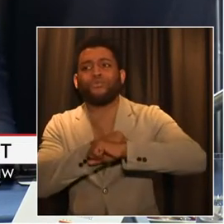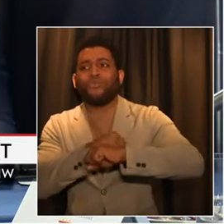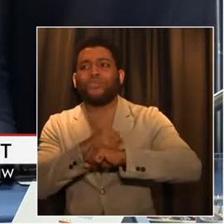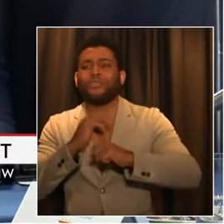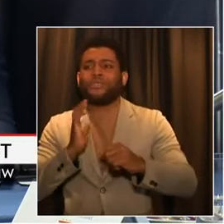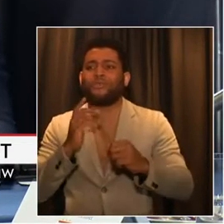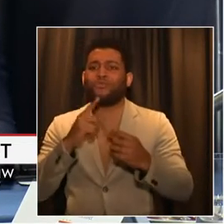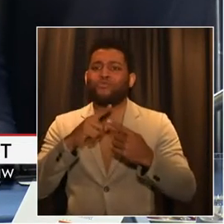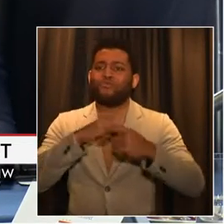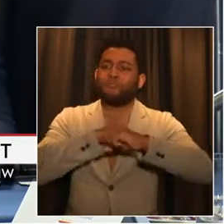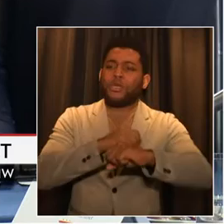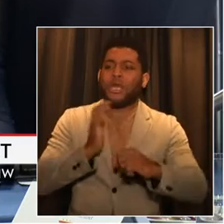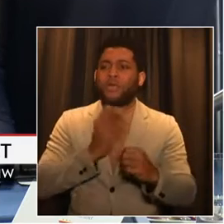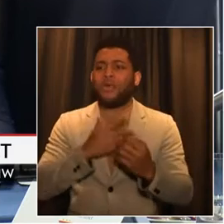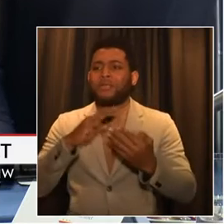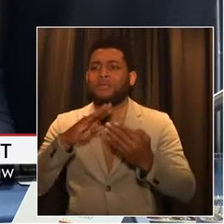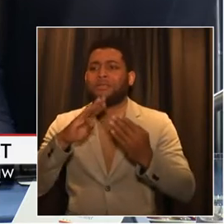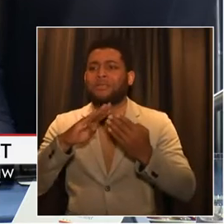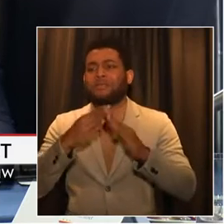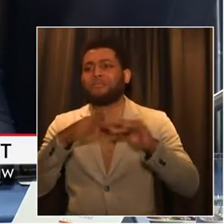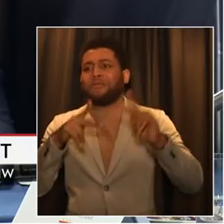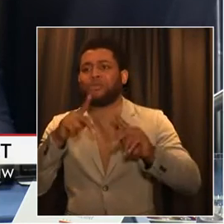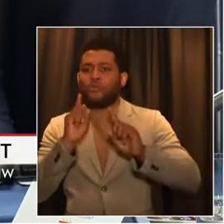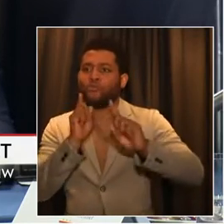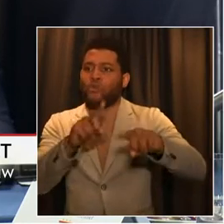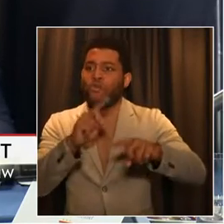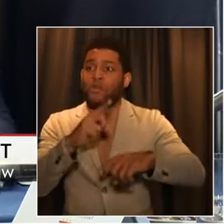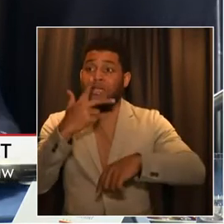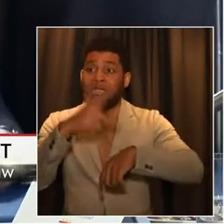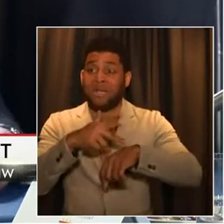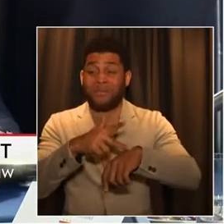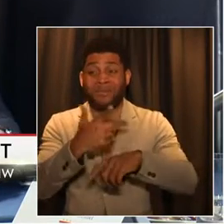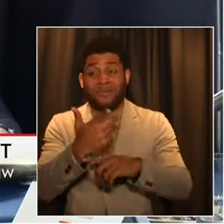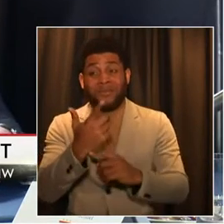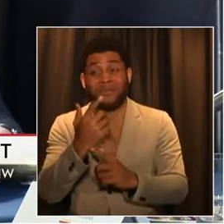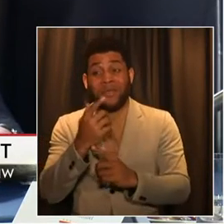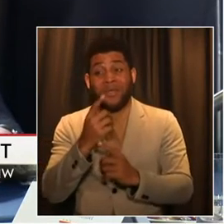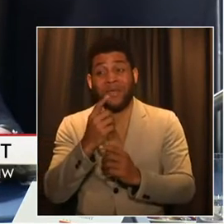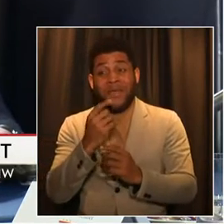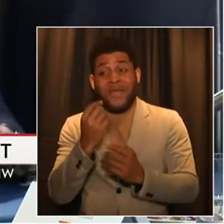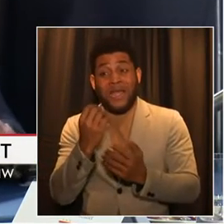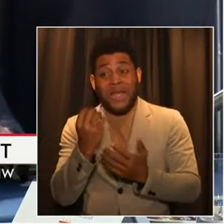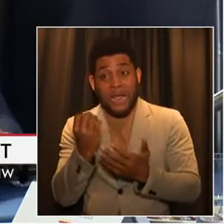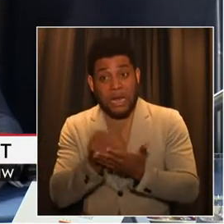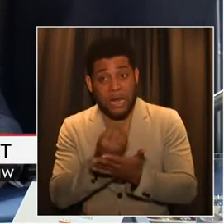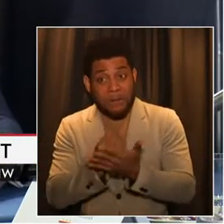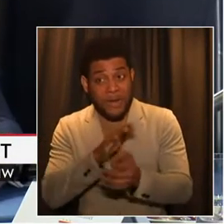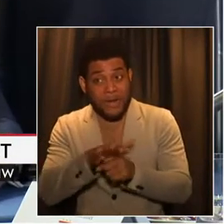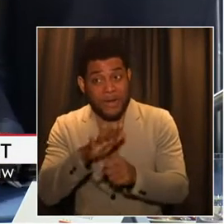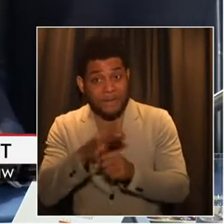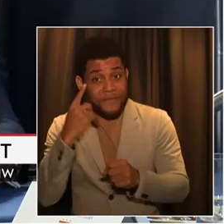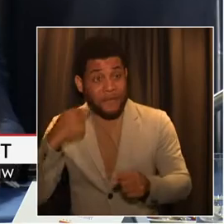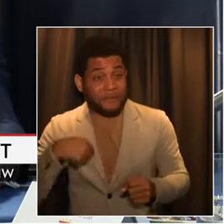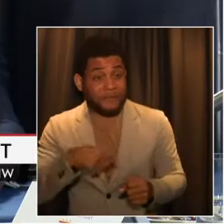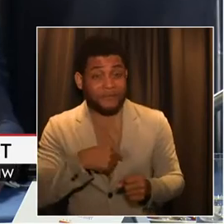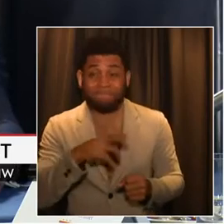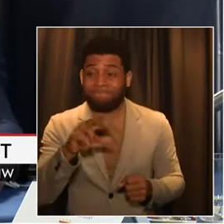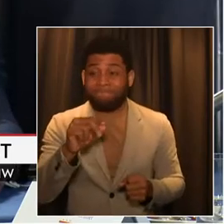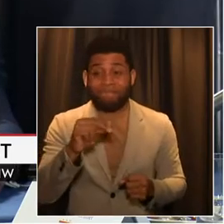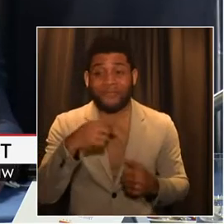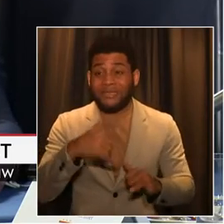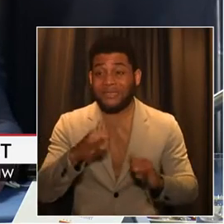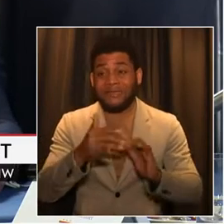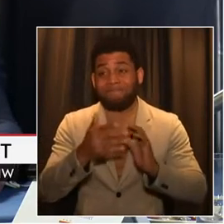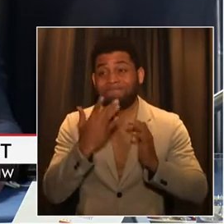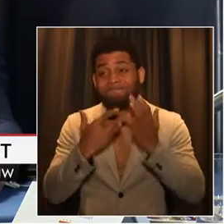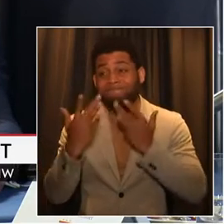days a week is not likely enough economic activity to sustain the surrounding businesses. So over time, that's going to have an impact